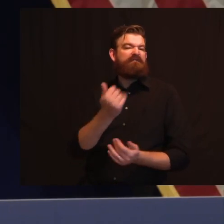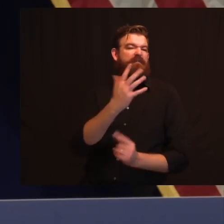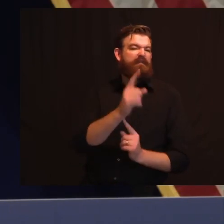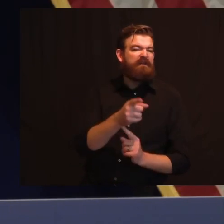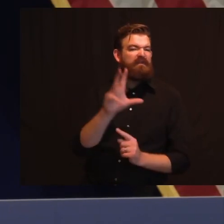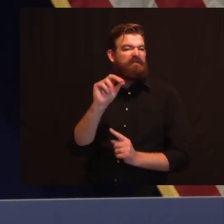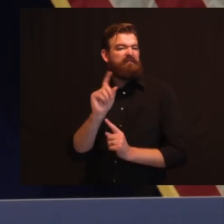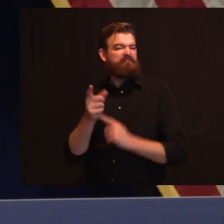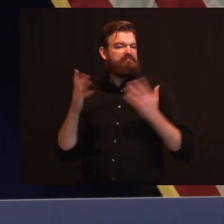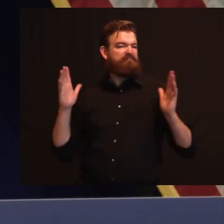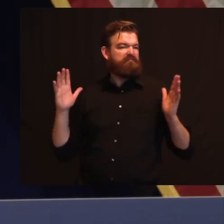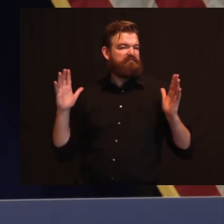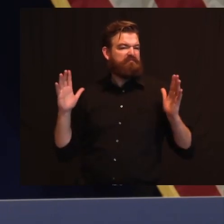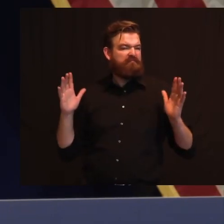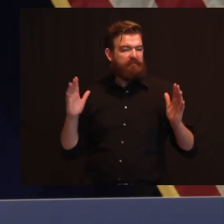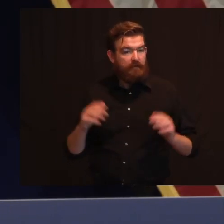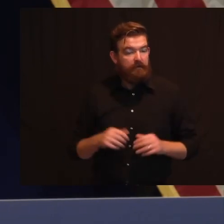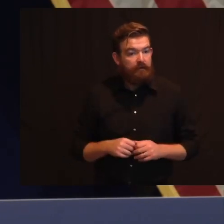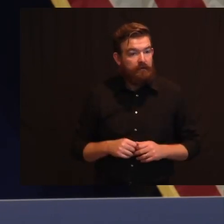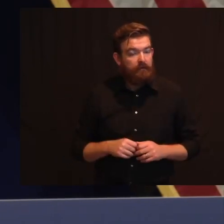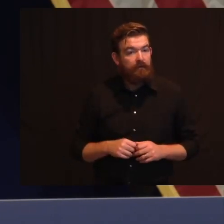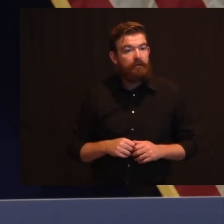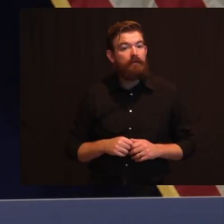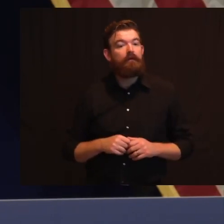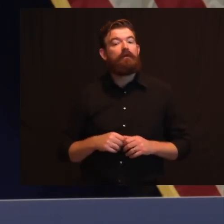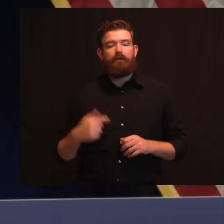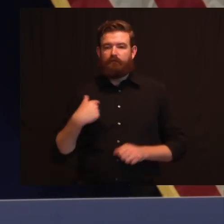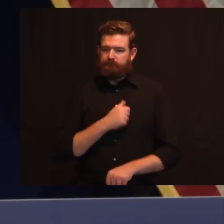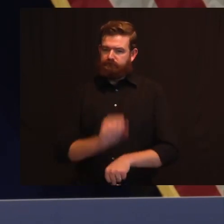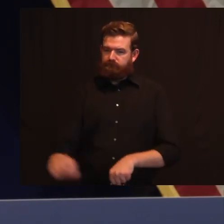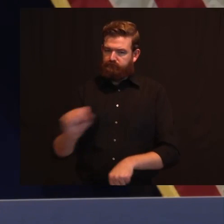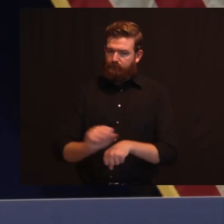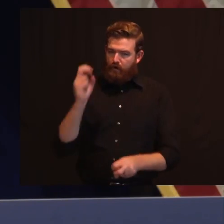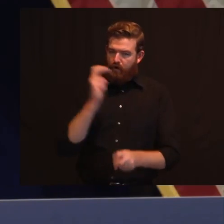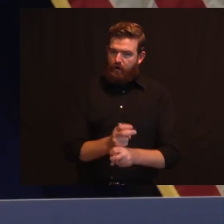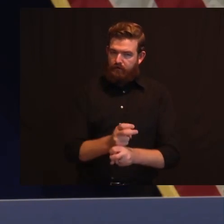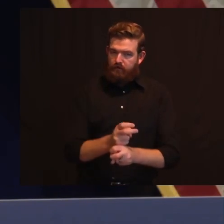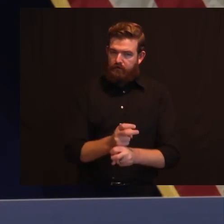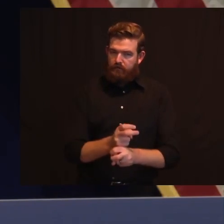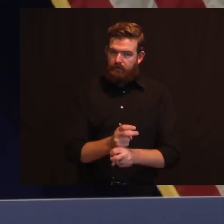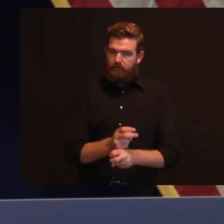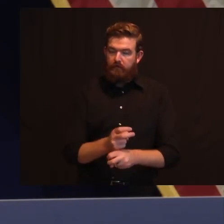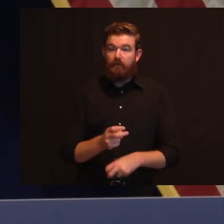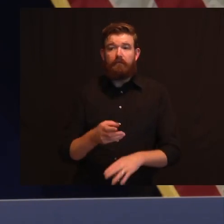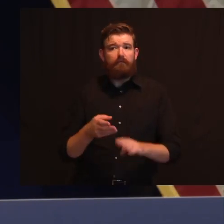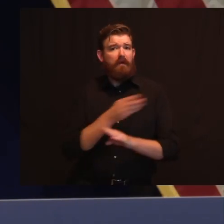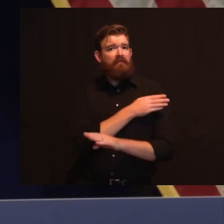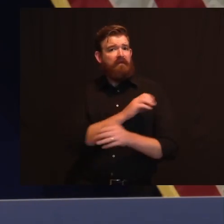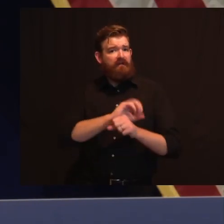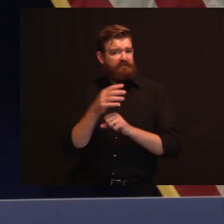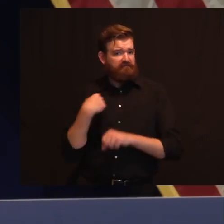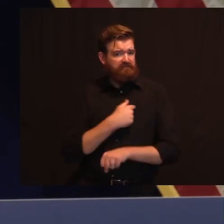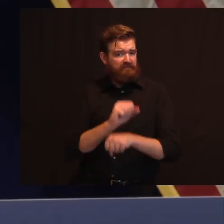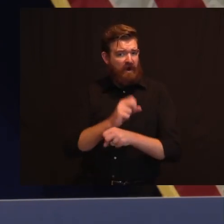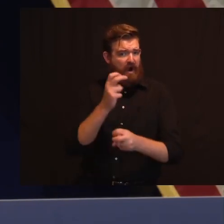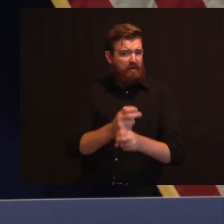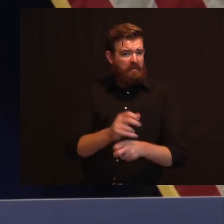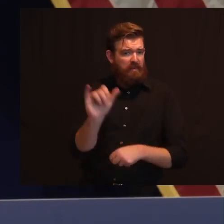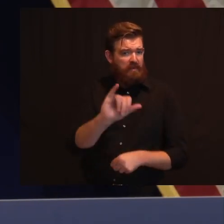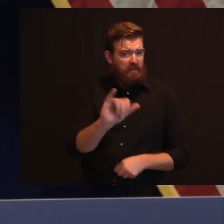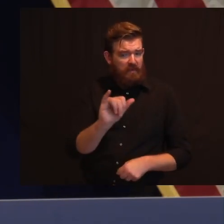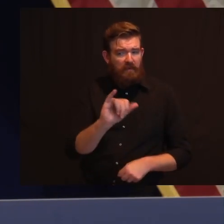shift transactions online. Since March, we've taken a number of steps to make it easier to do your business online.